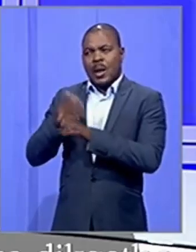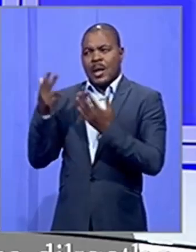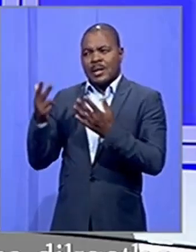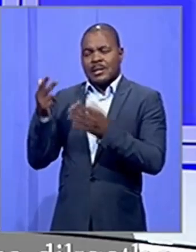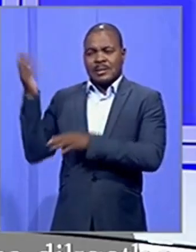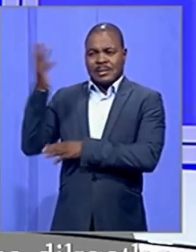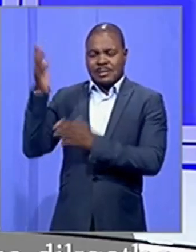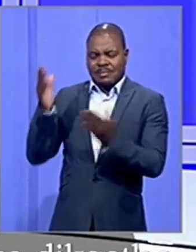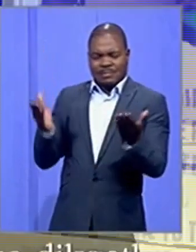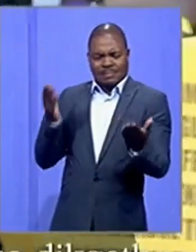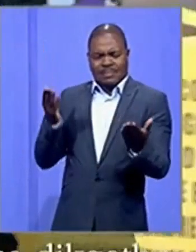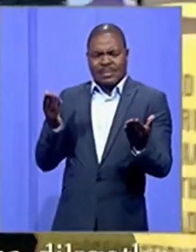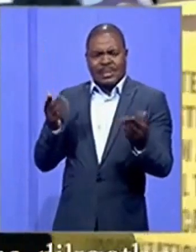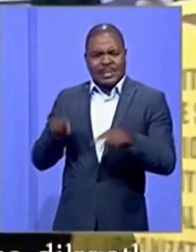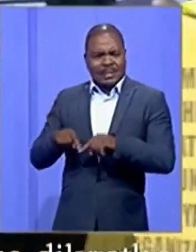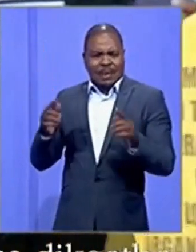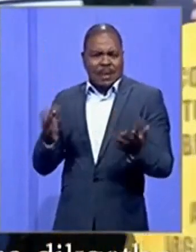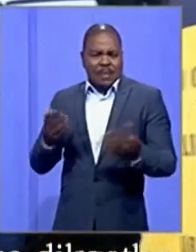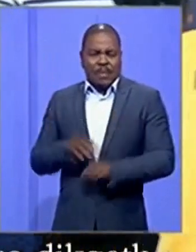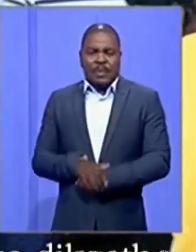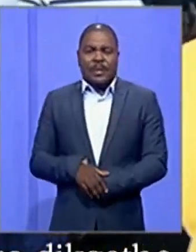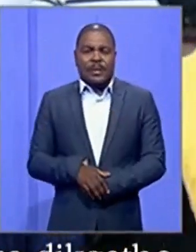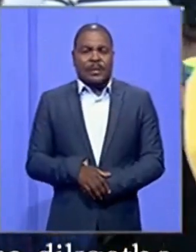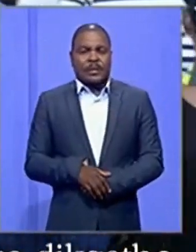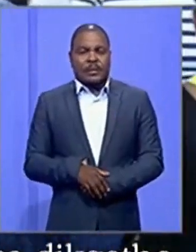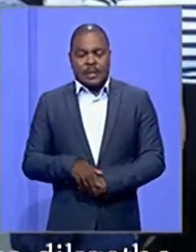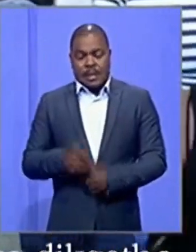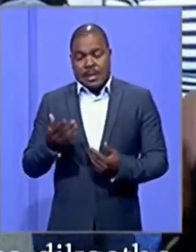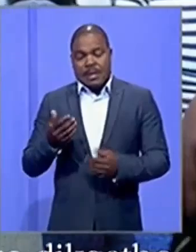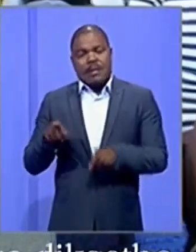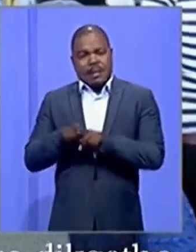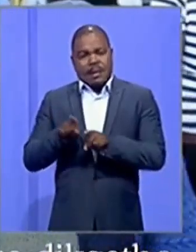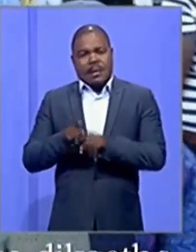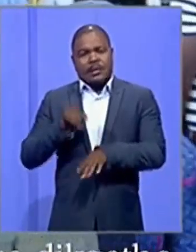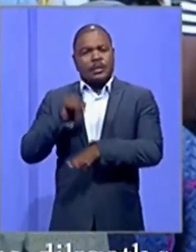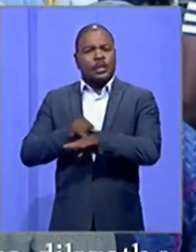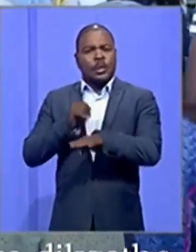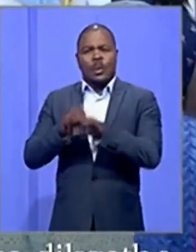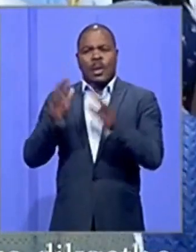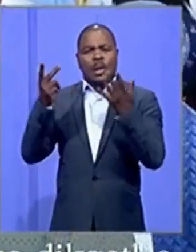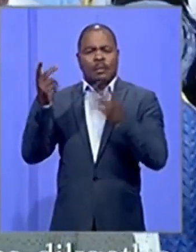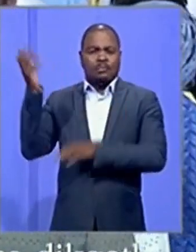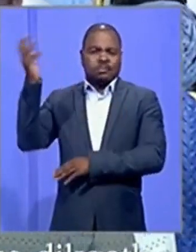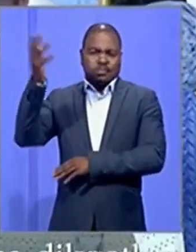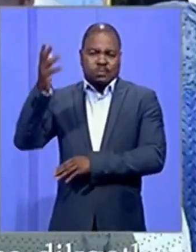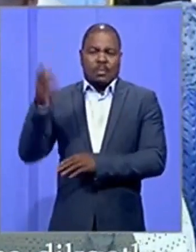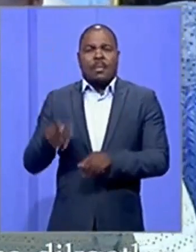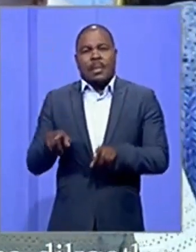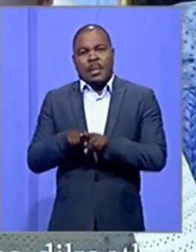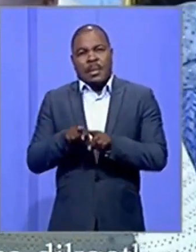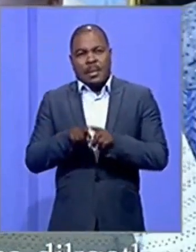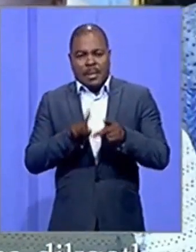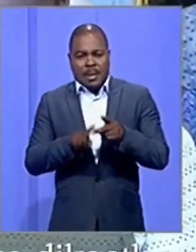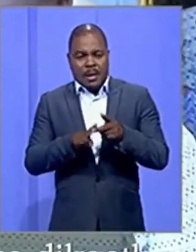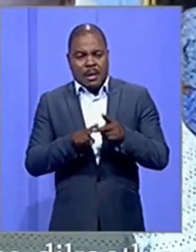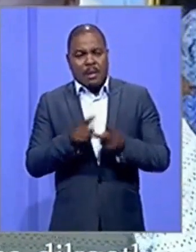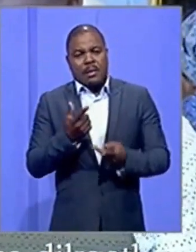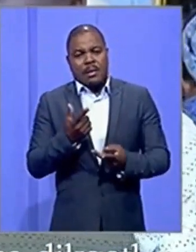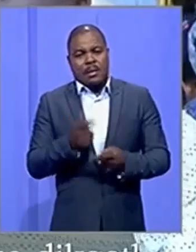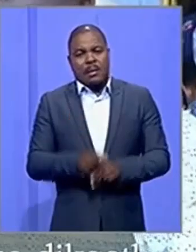mose seng fela ka January 8 statement ha o lebella le yone puo ya hae